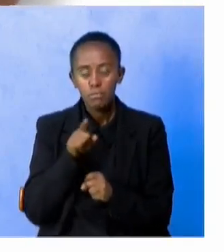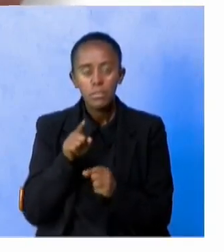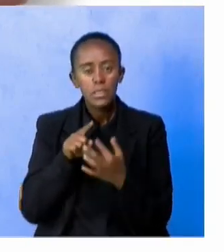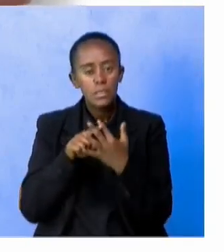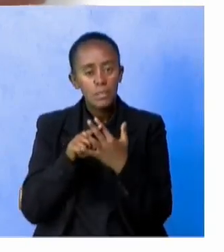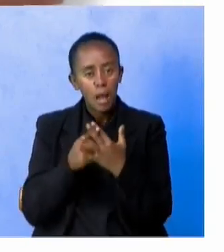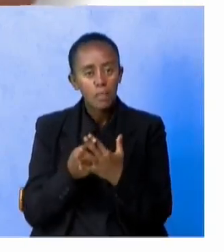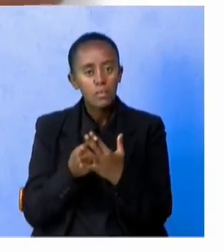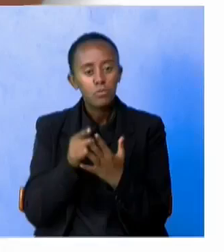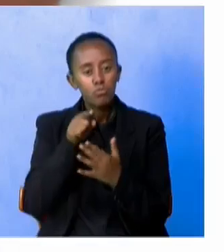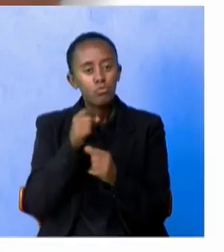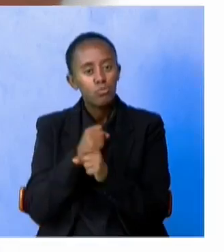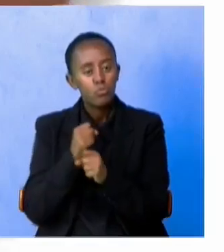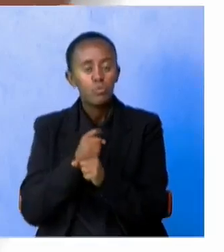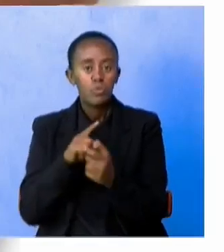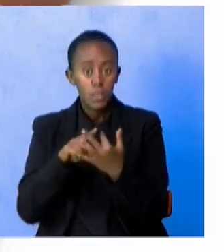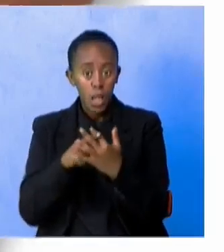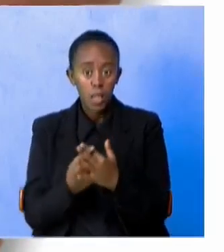in the past